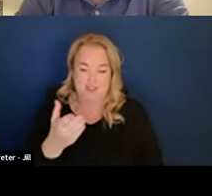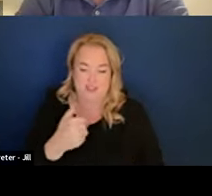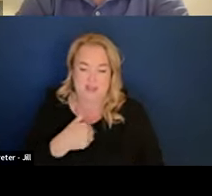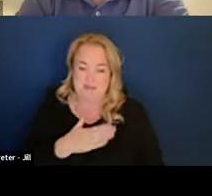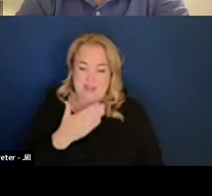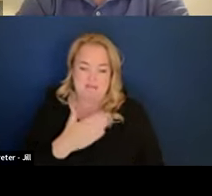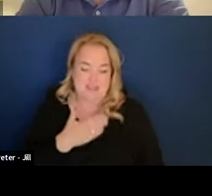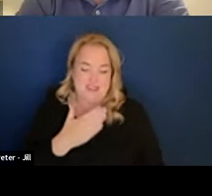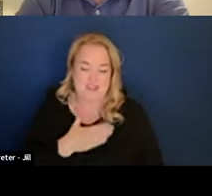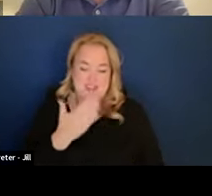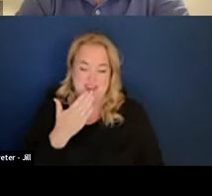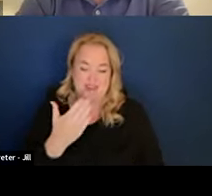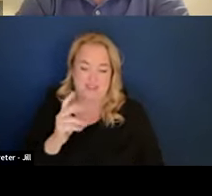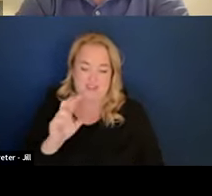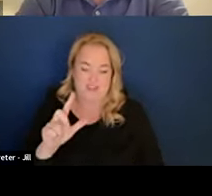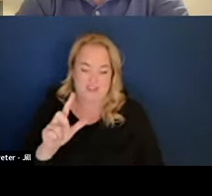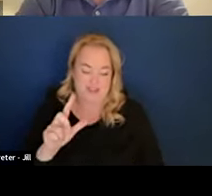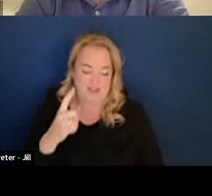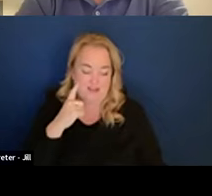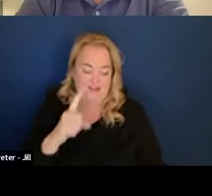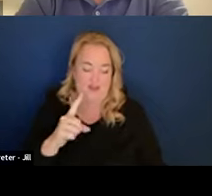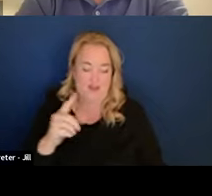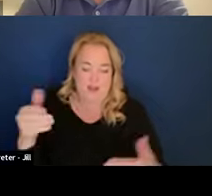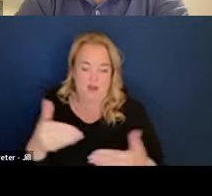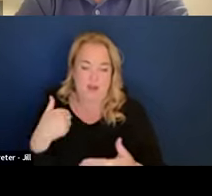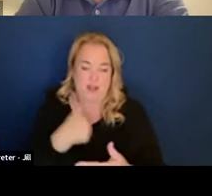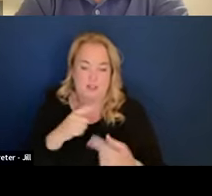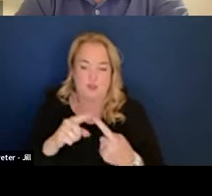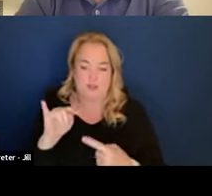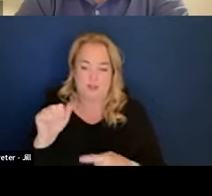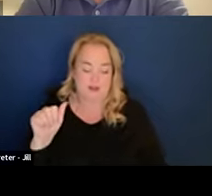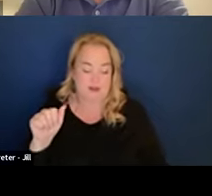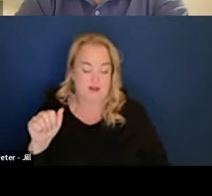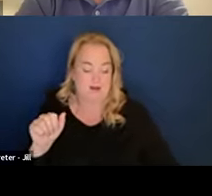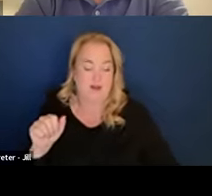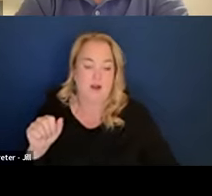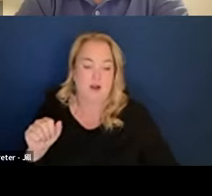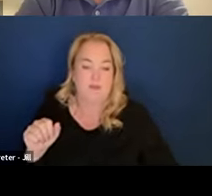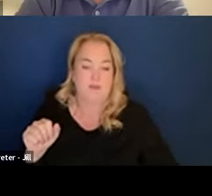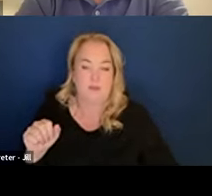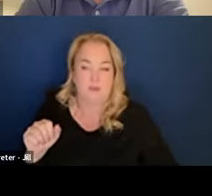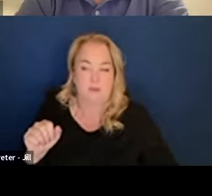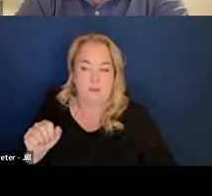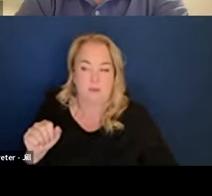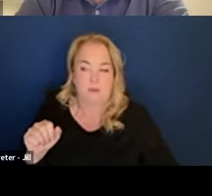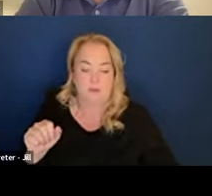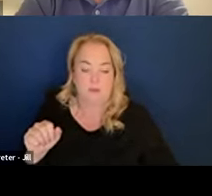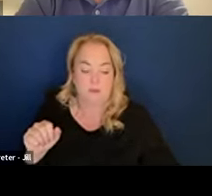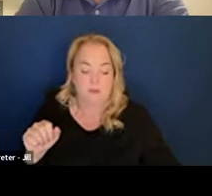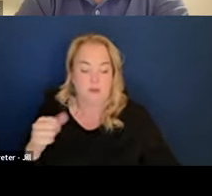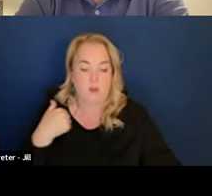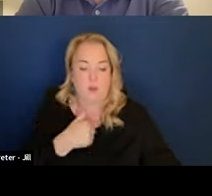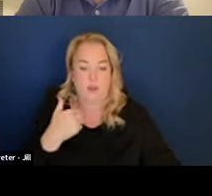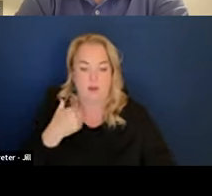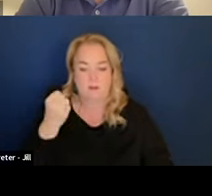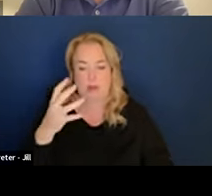super happy about. Thank you, Daryl, for introducing us to Tia. So we've got a myriad of questions, which I sent you, Tia, but, and we can